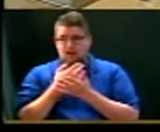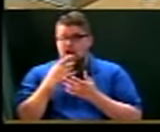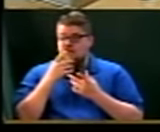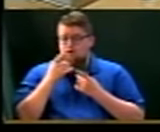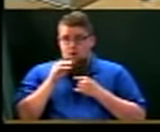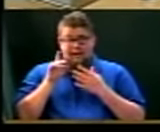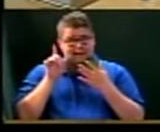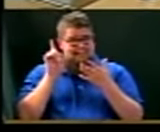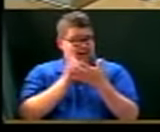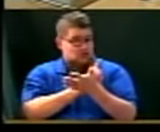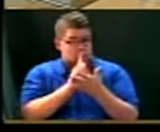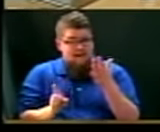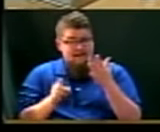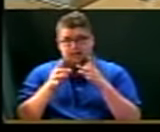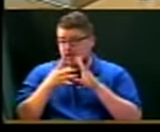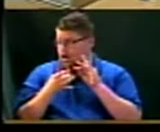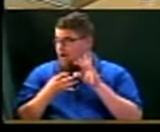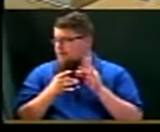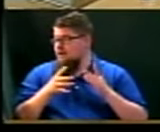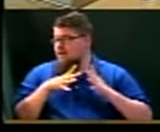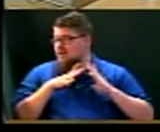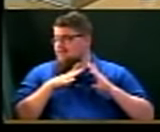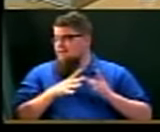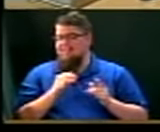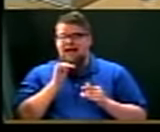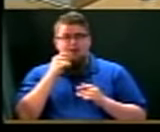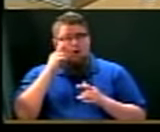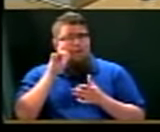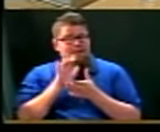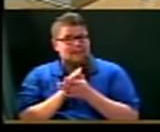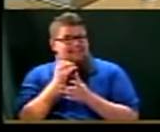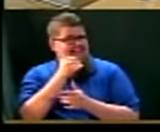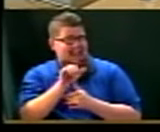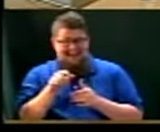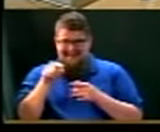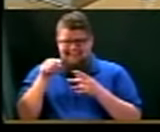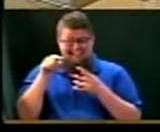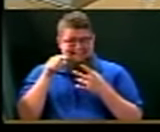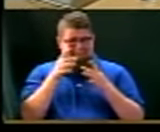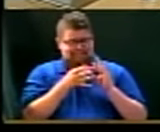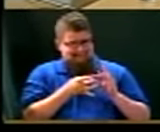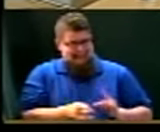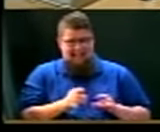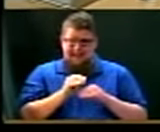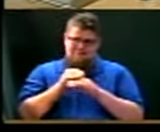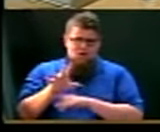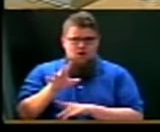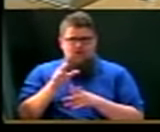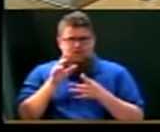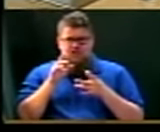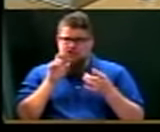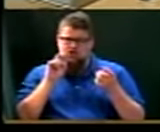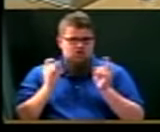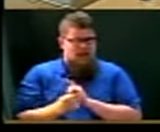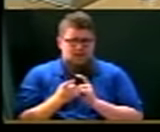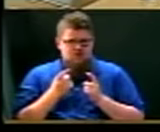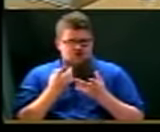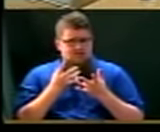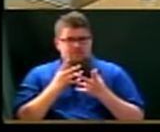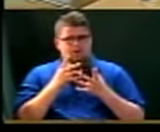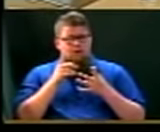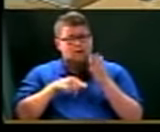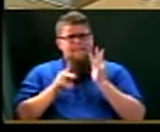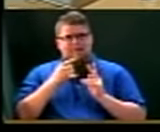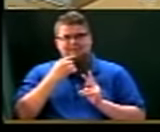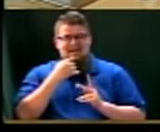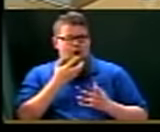disqualify their comments, that's fine. I don't think any of those things change dramatically what people said they wanted.